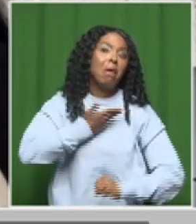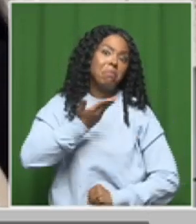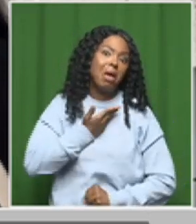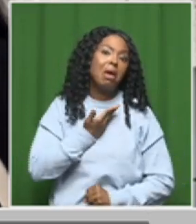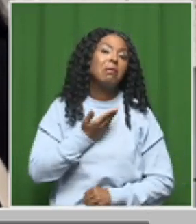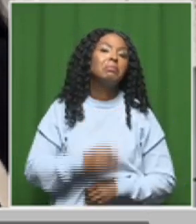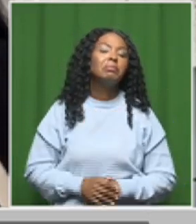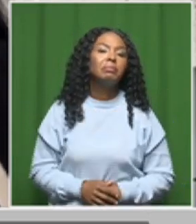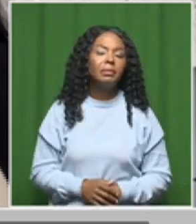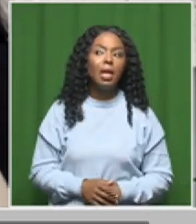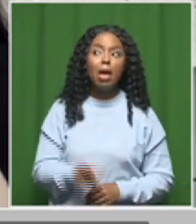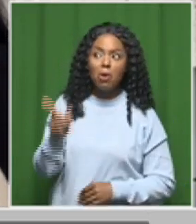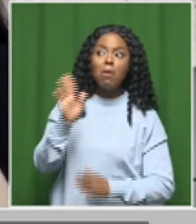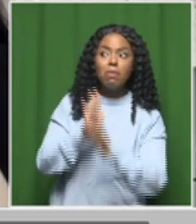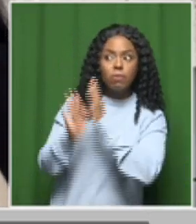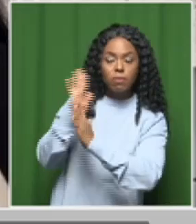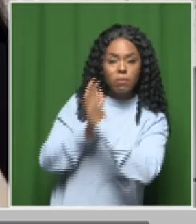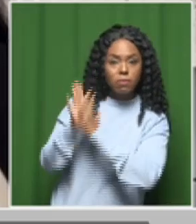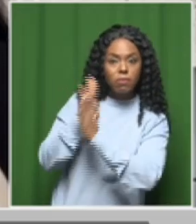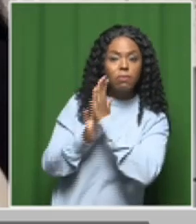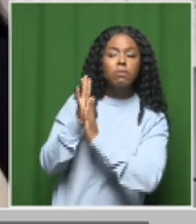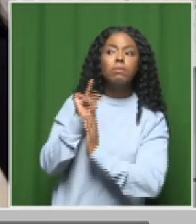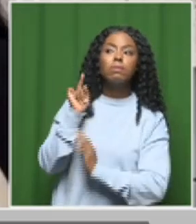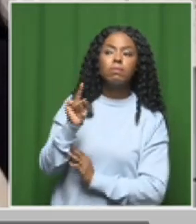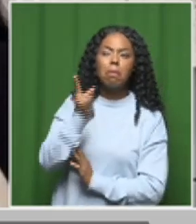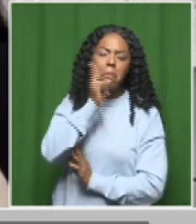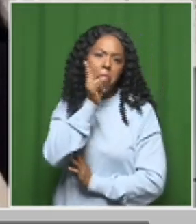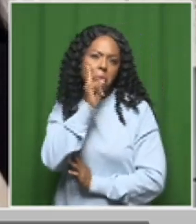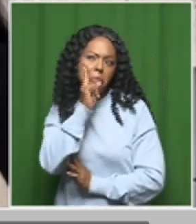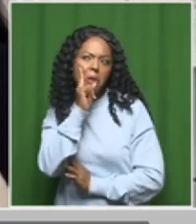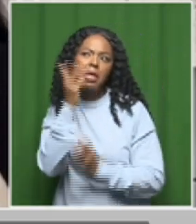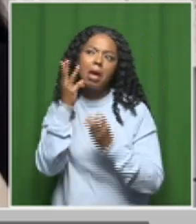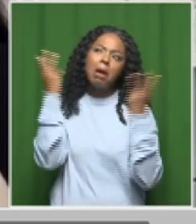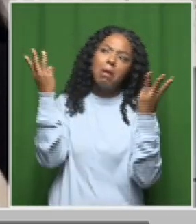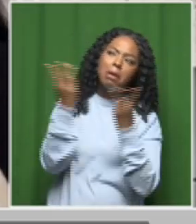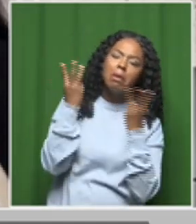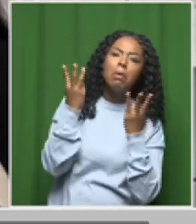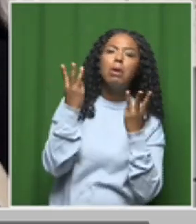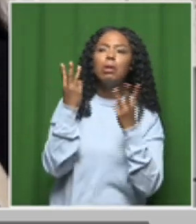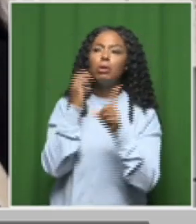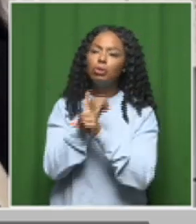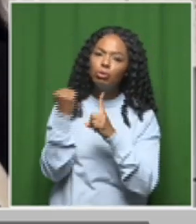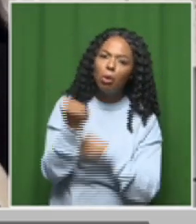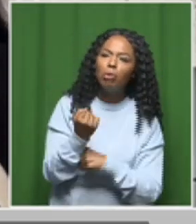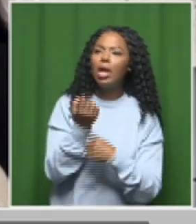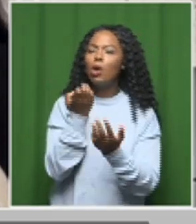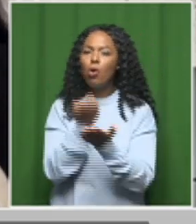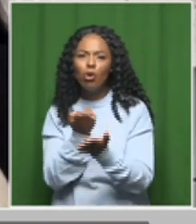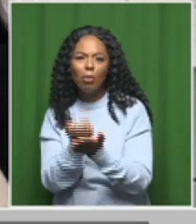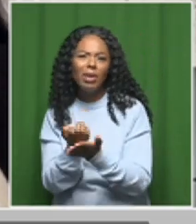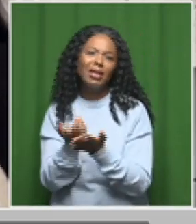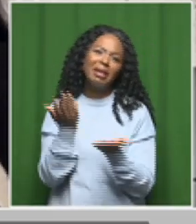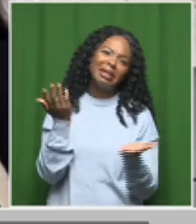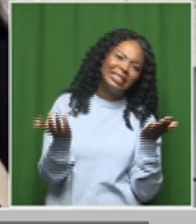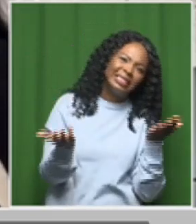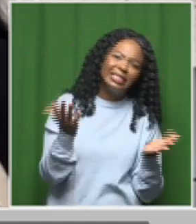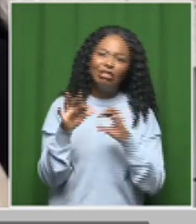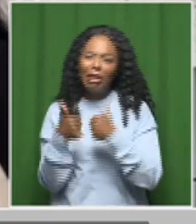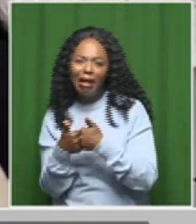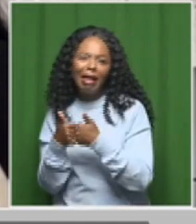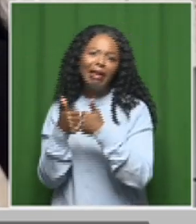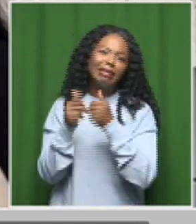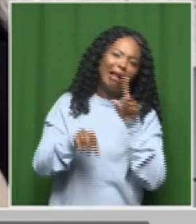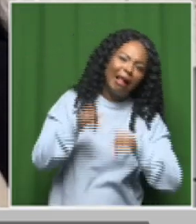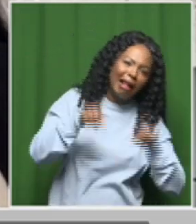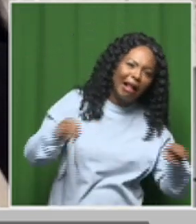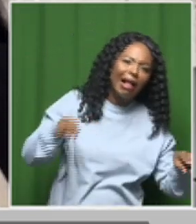mentioned and looking at the society that we live in, our socioeconomic conditions, you know, and the